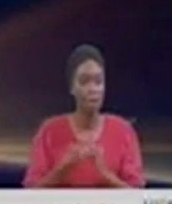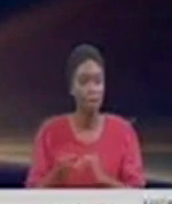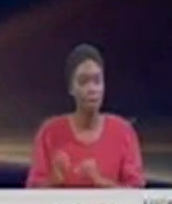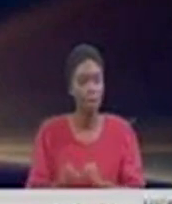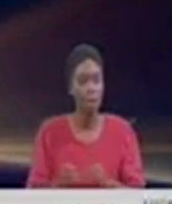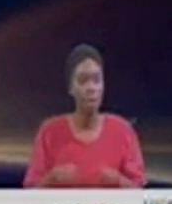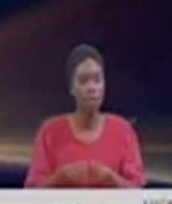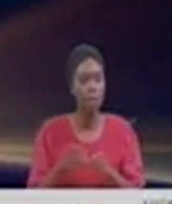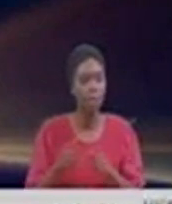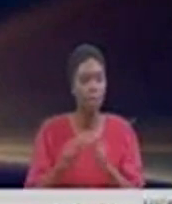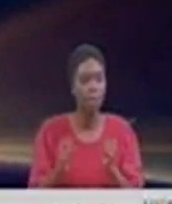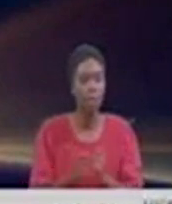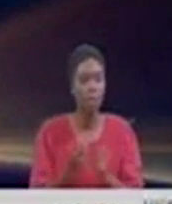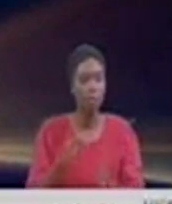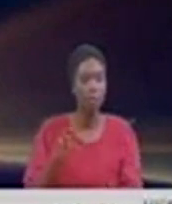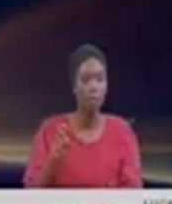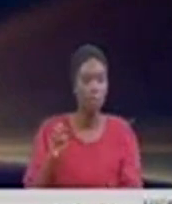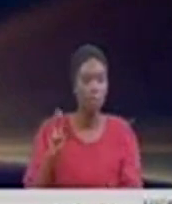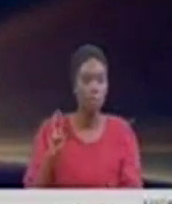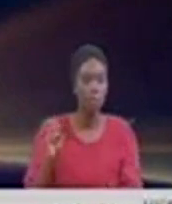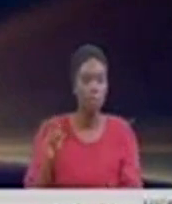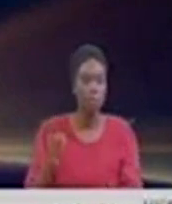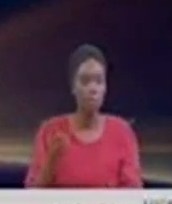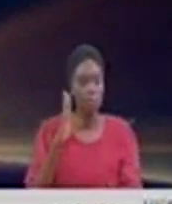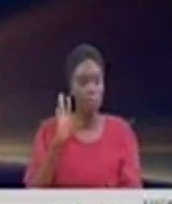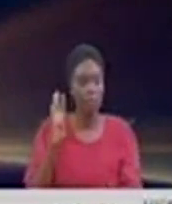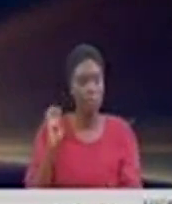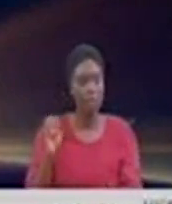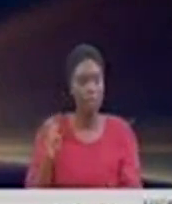them, even of the tribe of Reuben, were